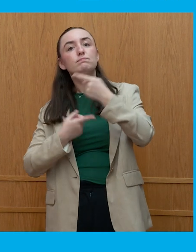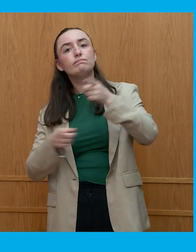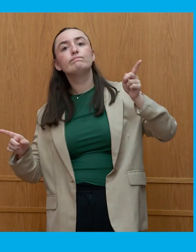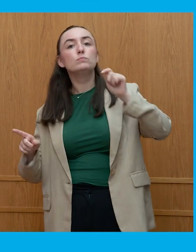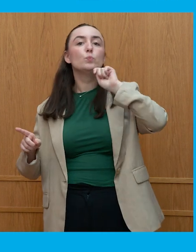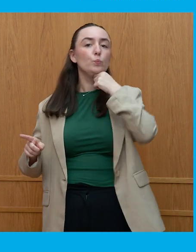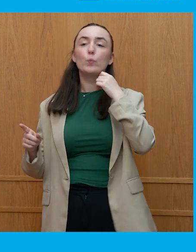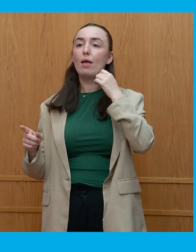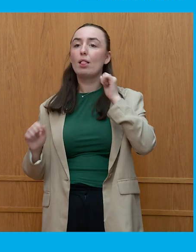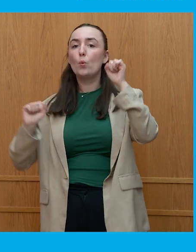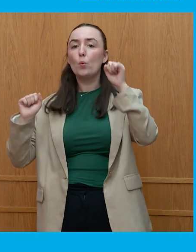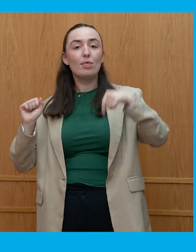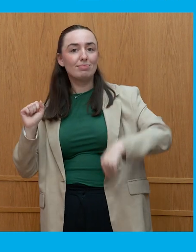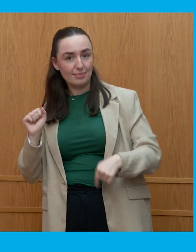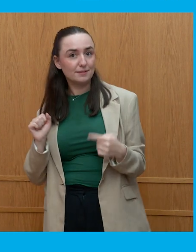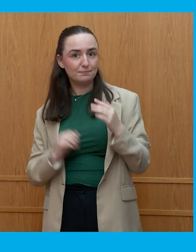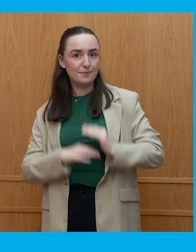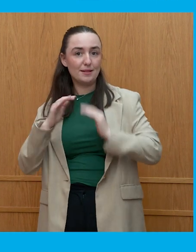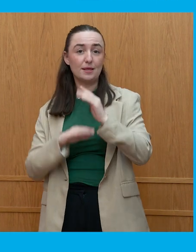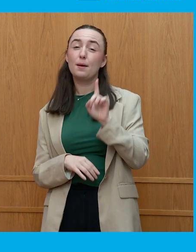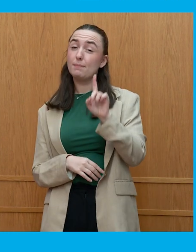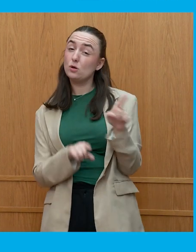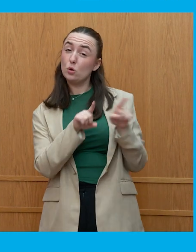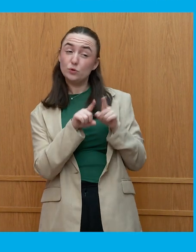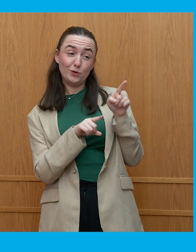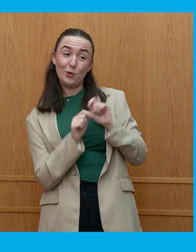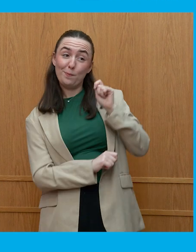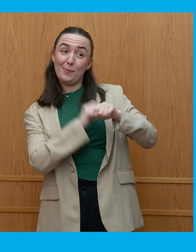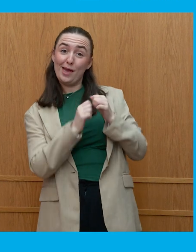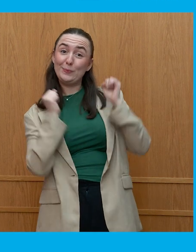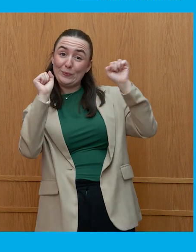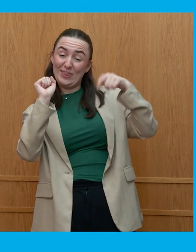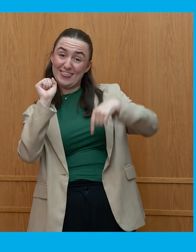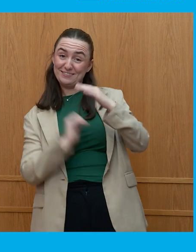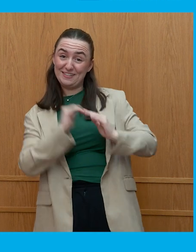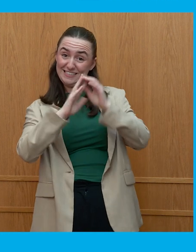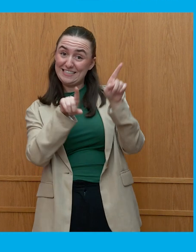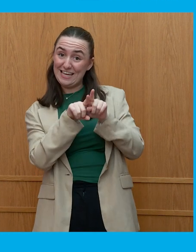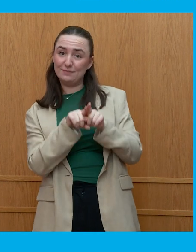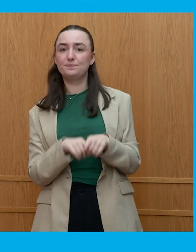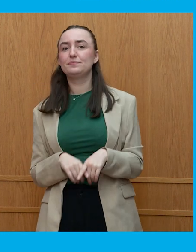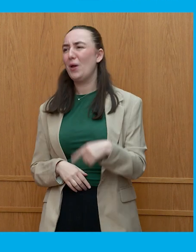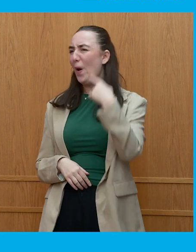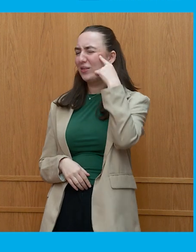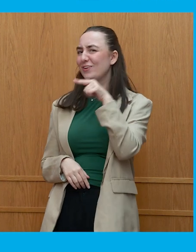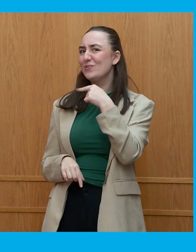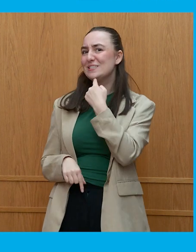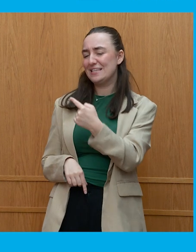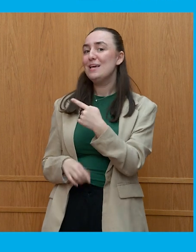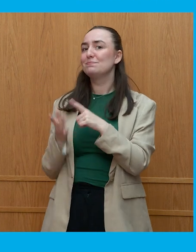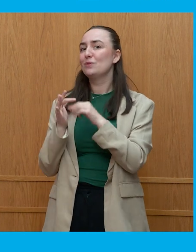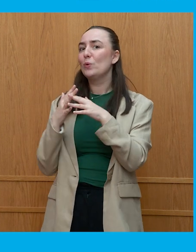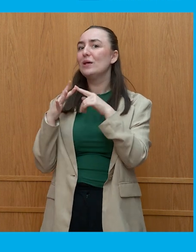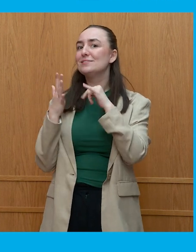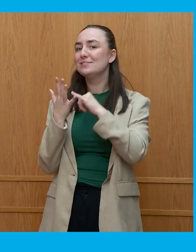you must have become a bit of a champion for it, or were you just... I think you very kindly mentioned Lewis and Linda, Lewis